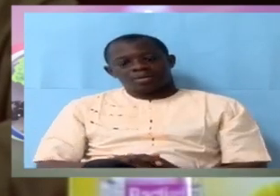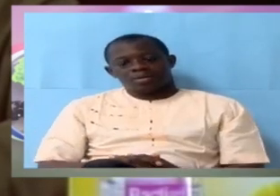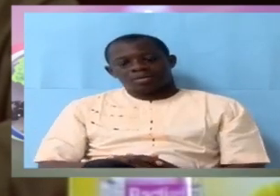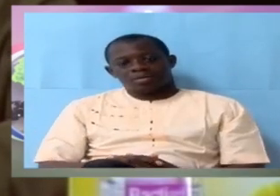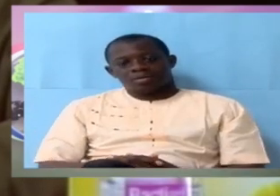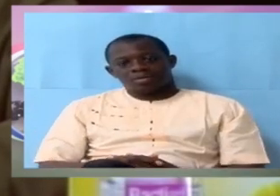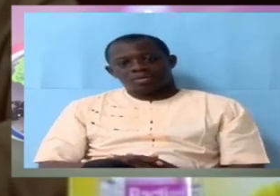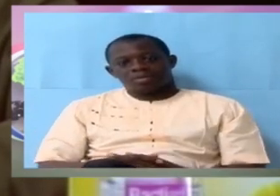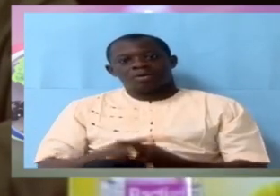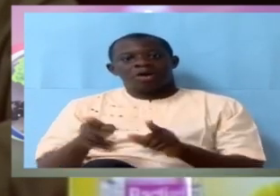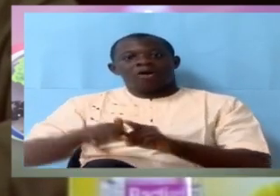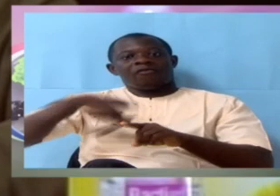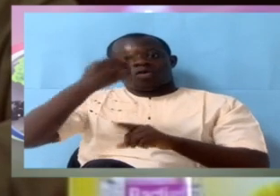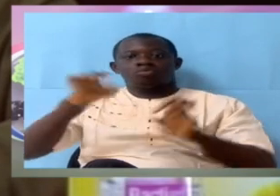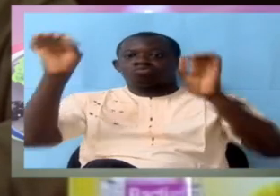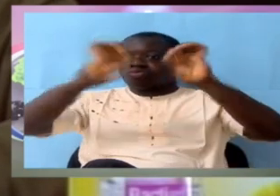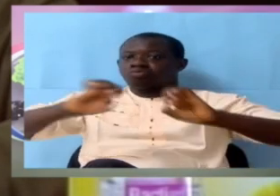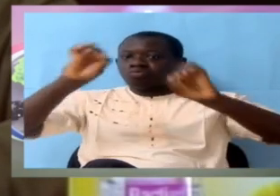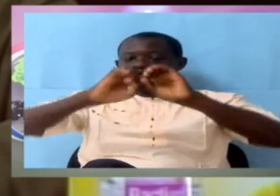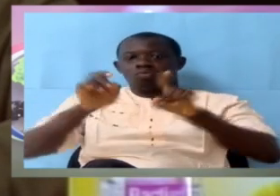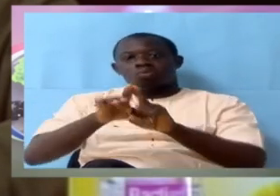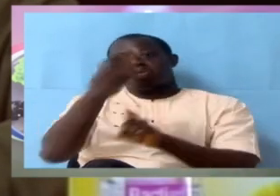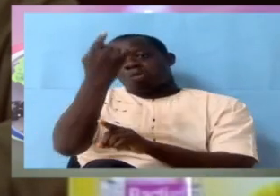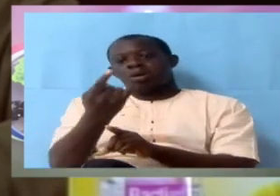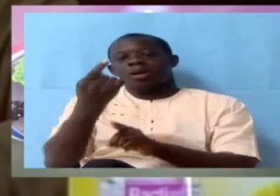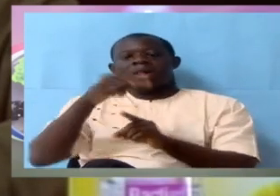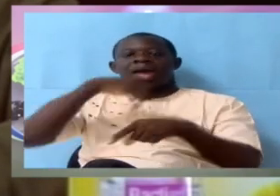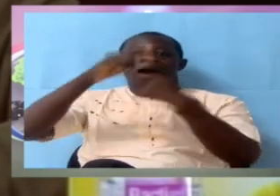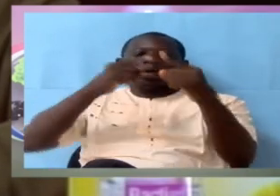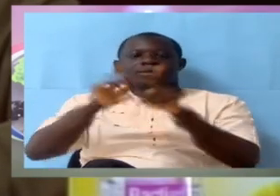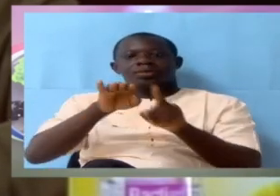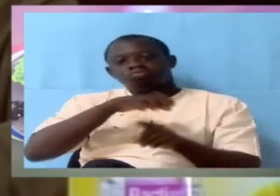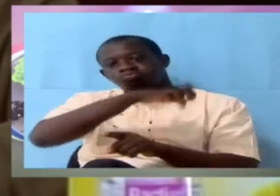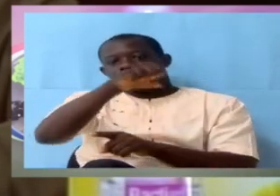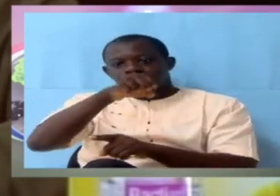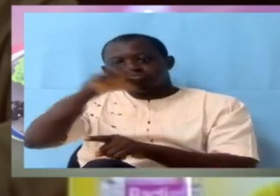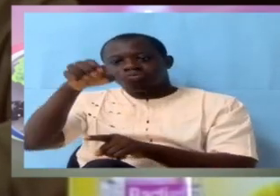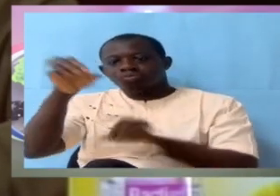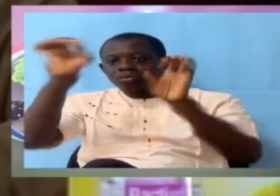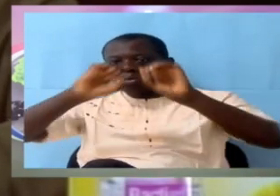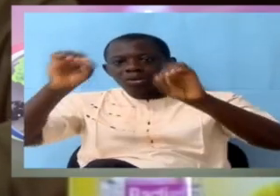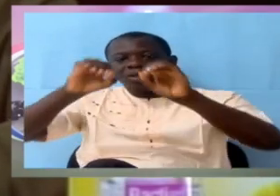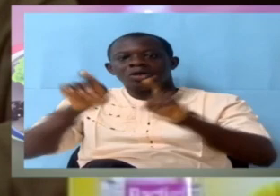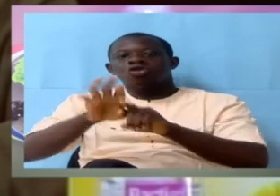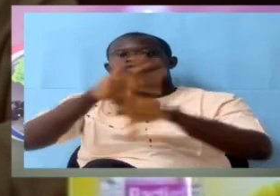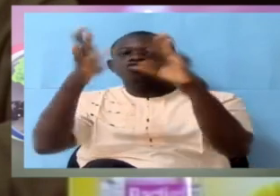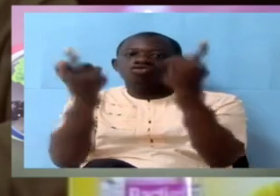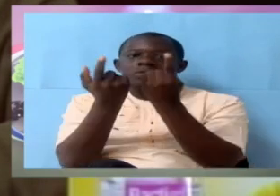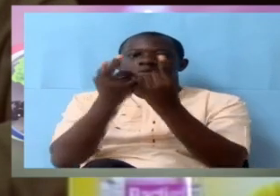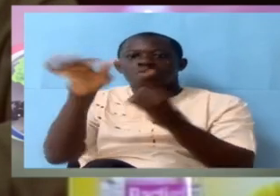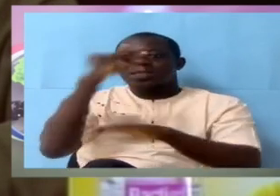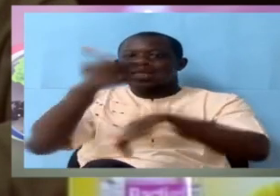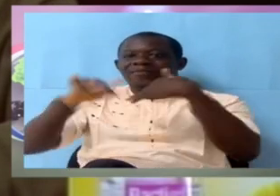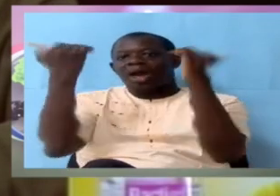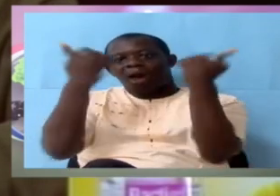nyatilingula. For nothing but egotistical vanity. Ya kenyana kama manke femfenti fo kuke balo ku soto